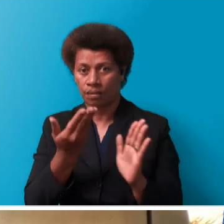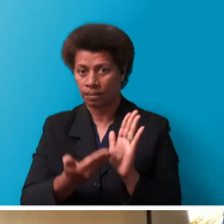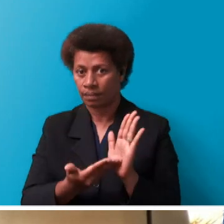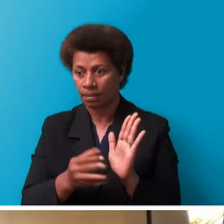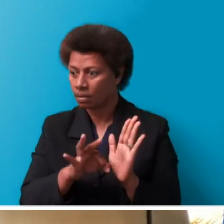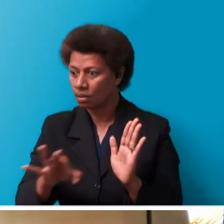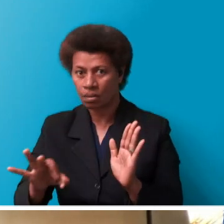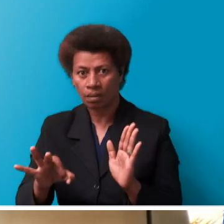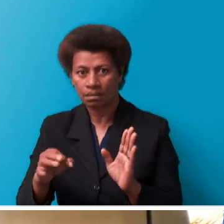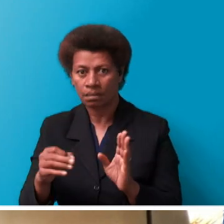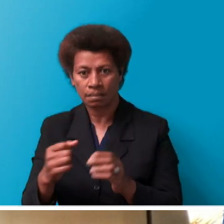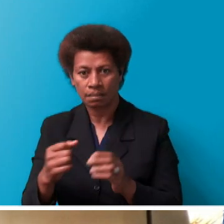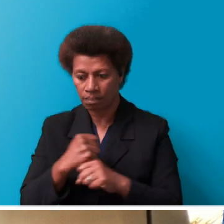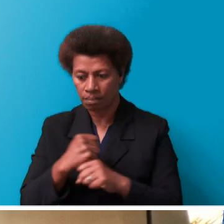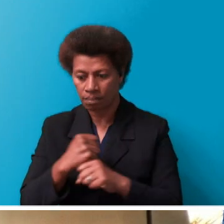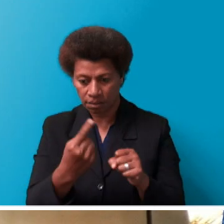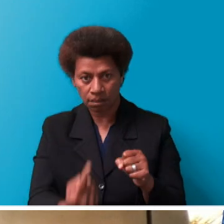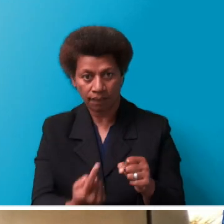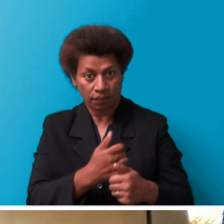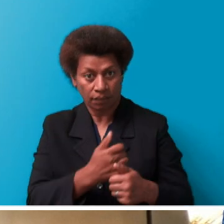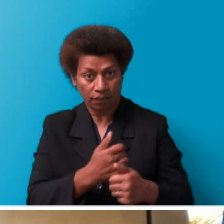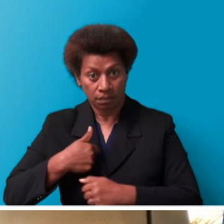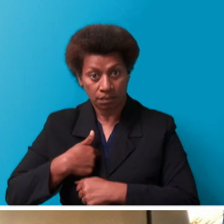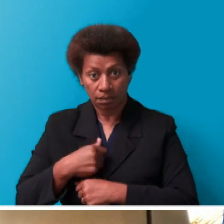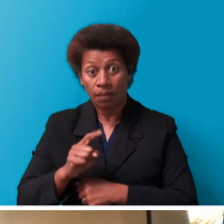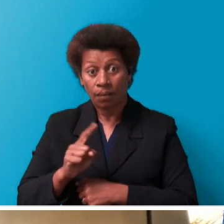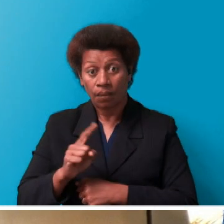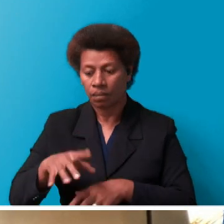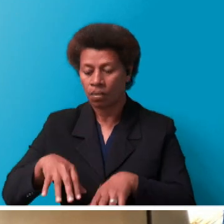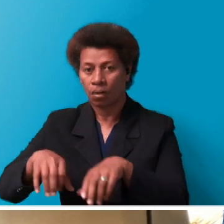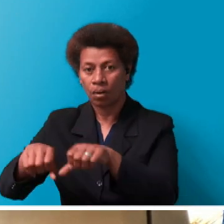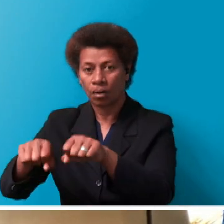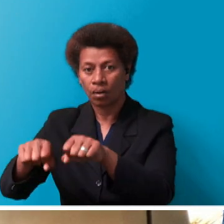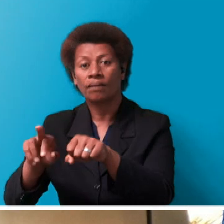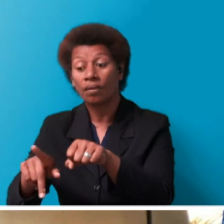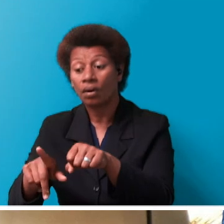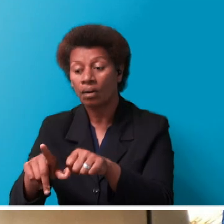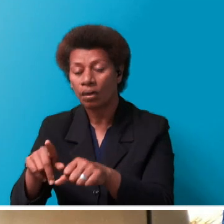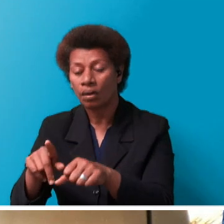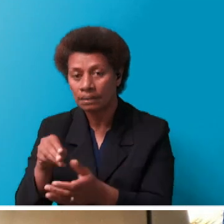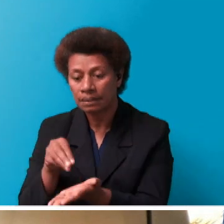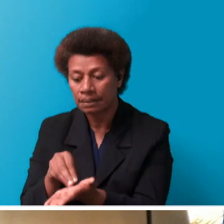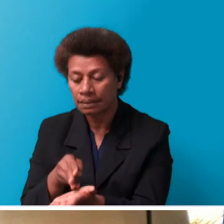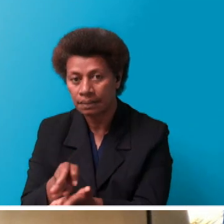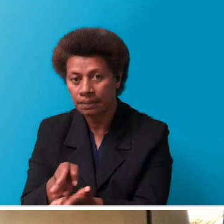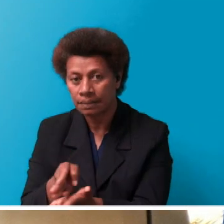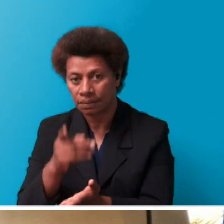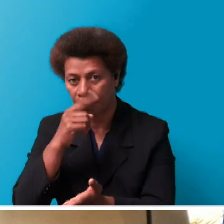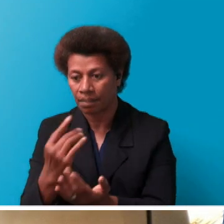itself, but as a force that serves the people. The RSMF today is a stabilizing